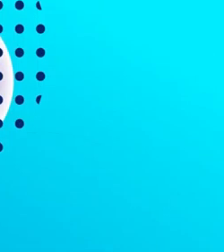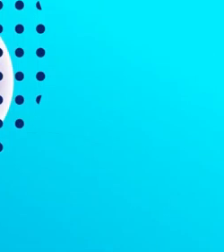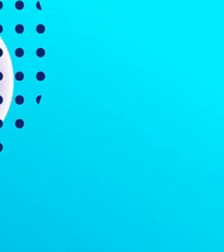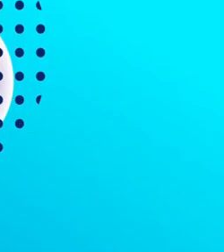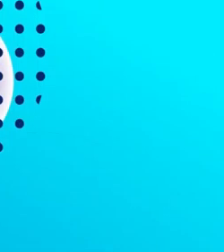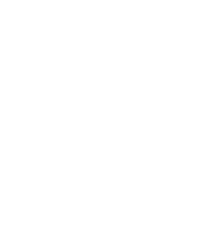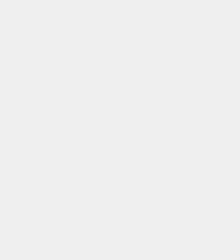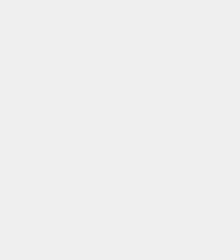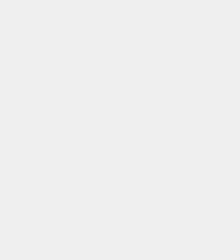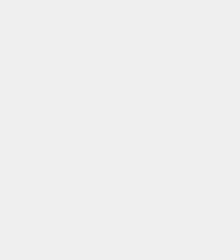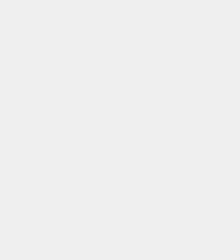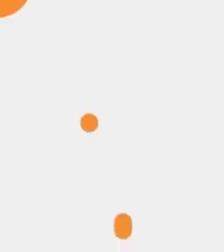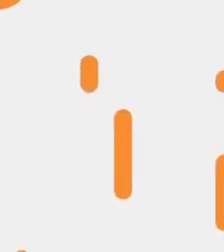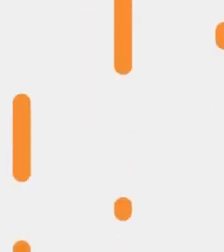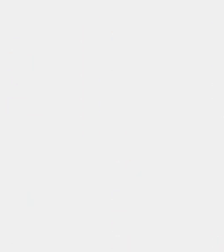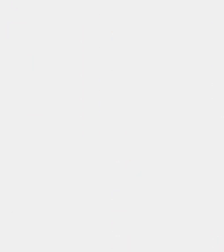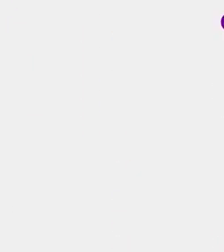the break.